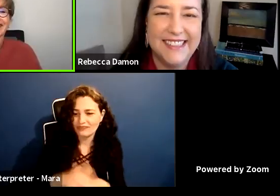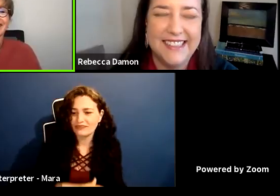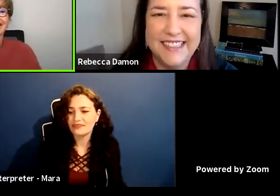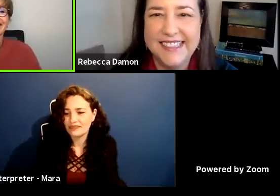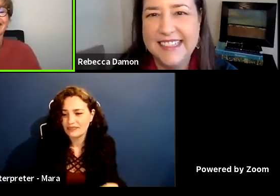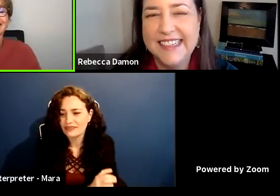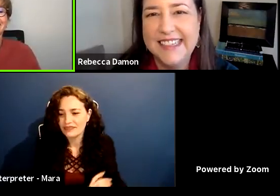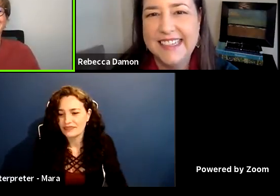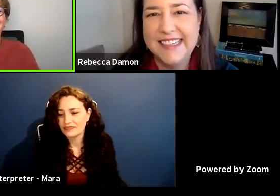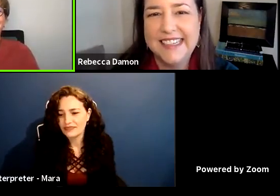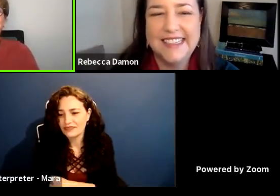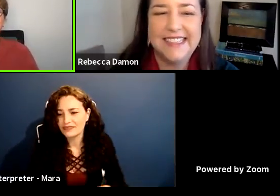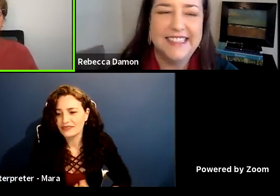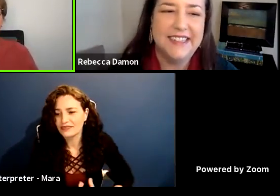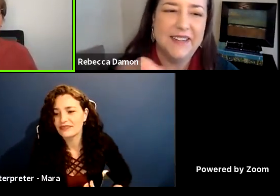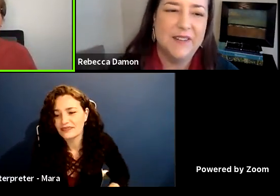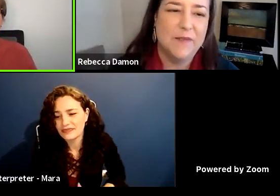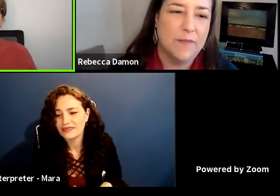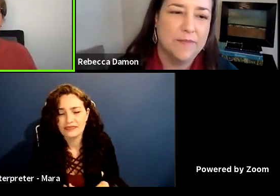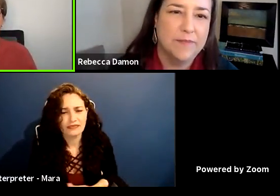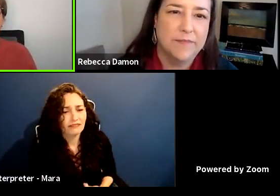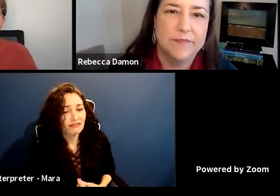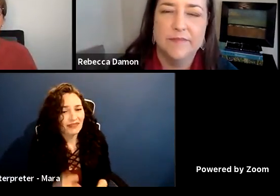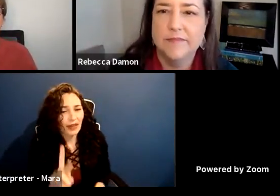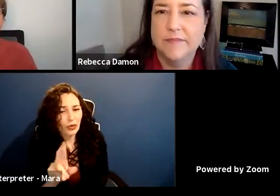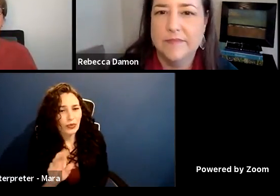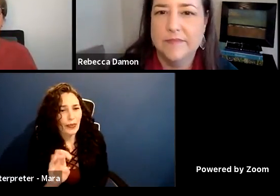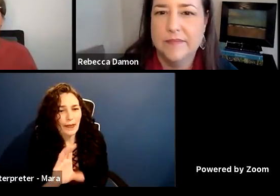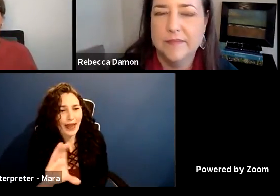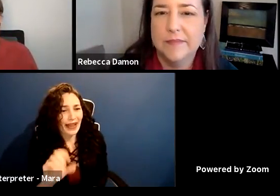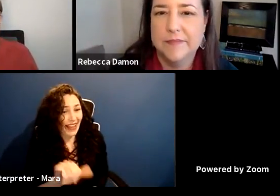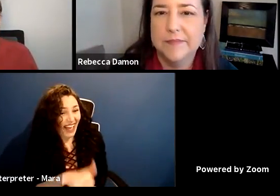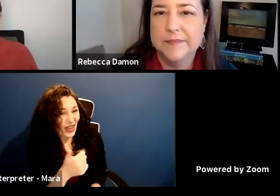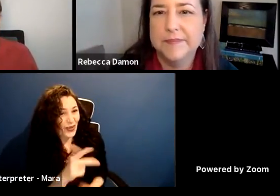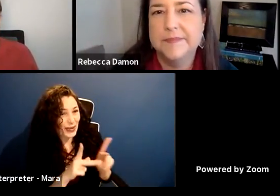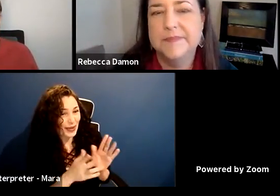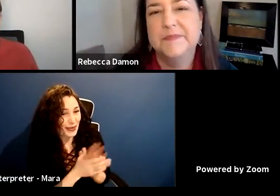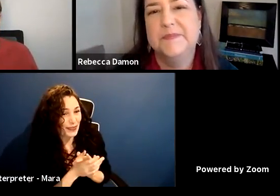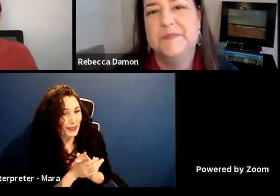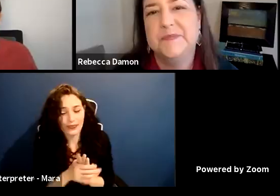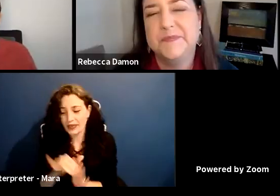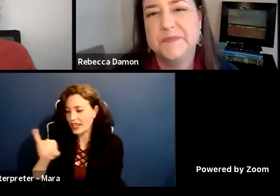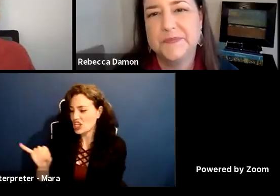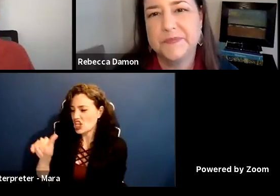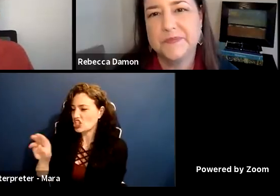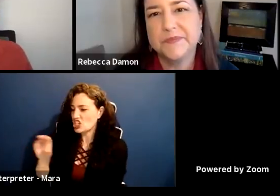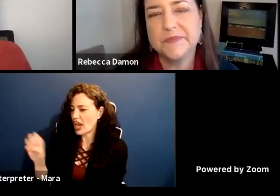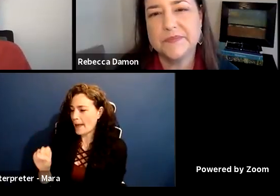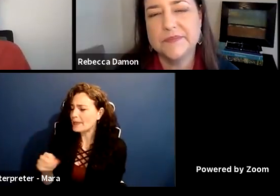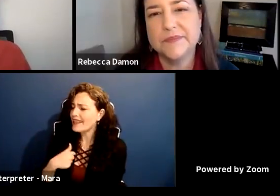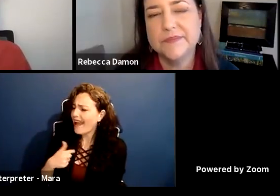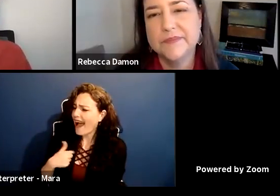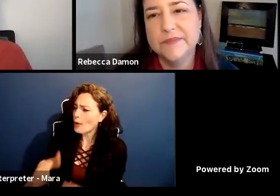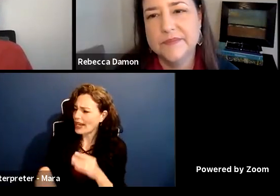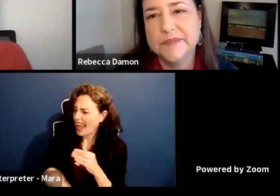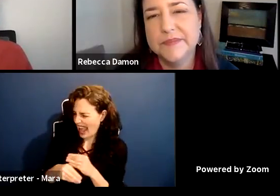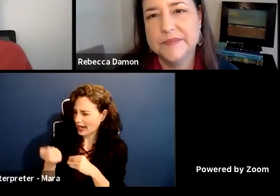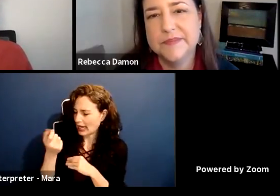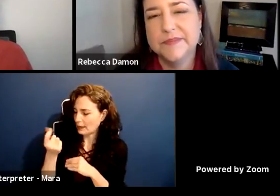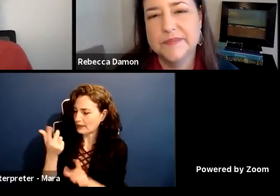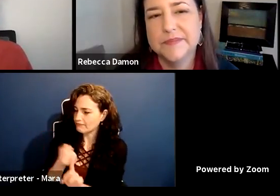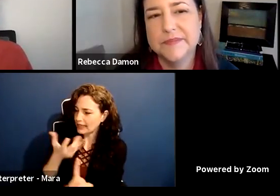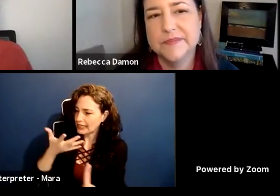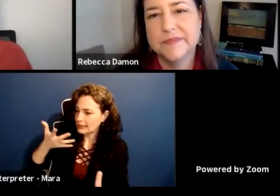one. Thank you. Anybody else? Well, I would add that, expand out